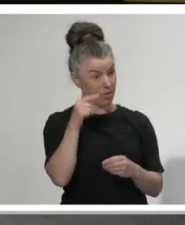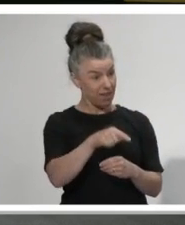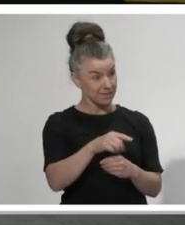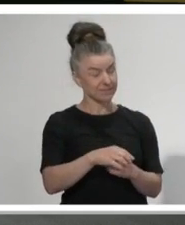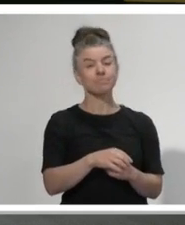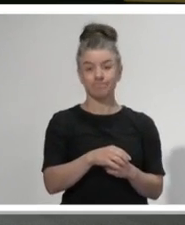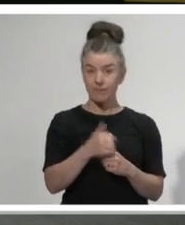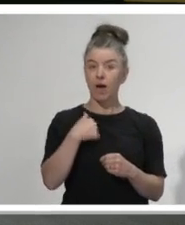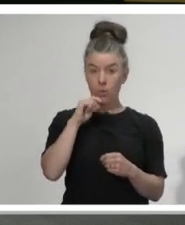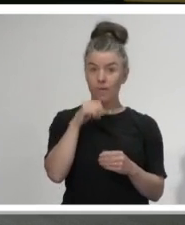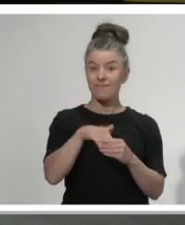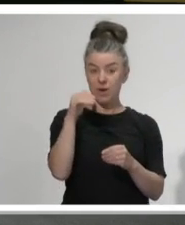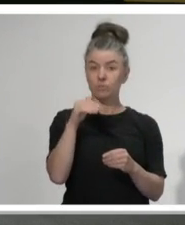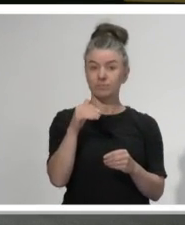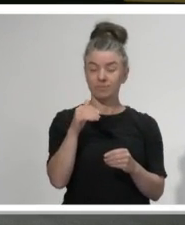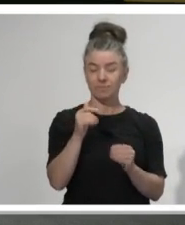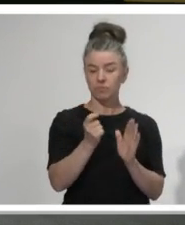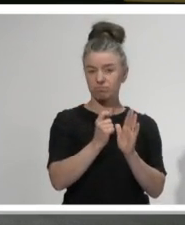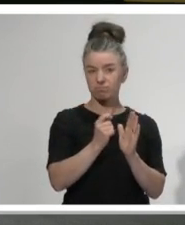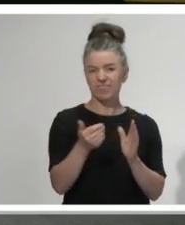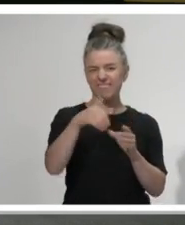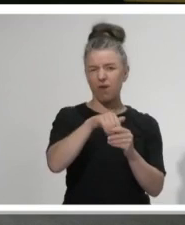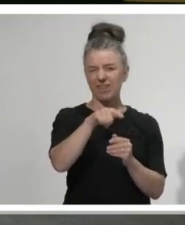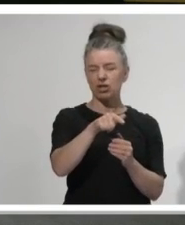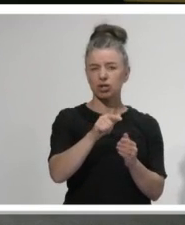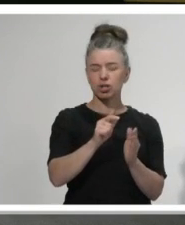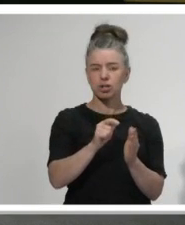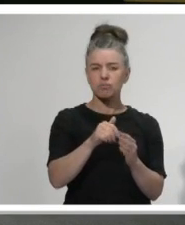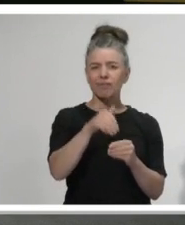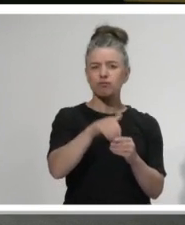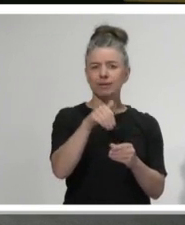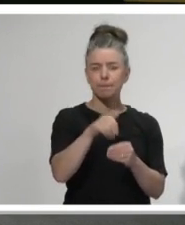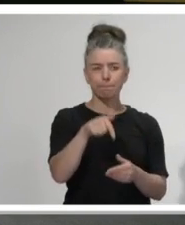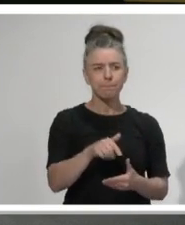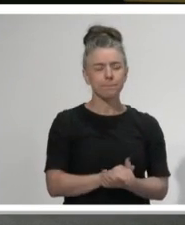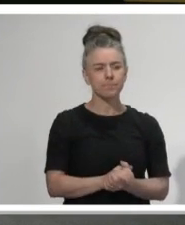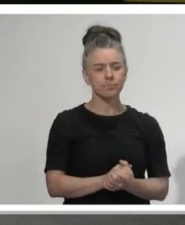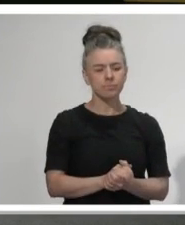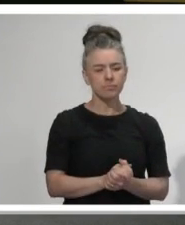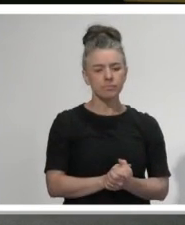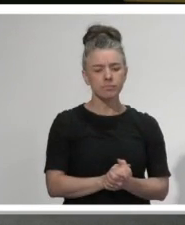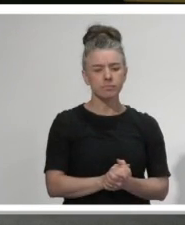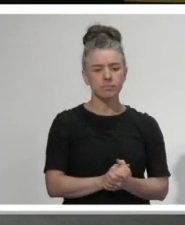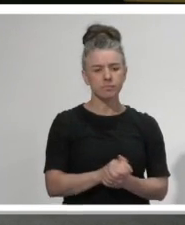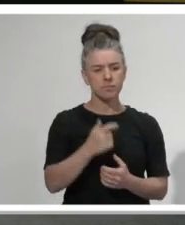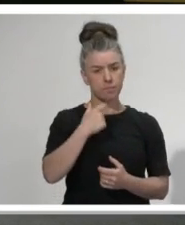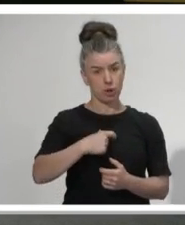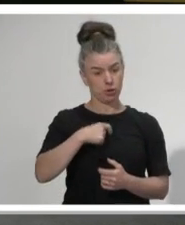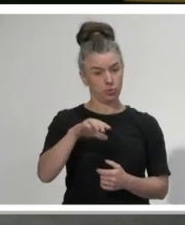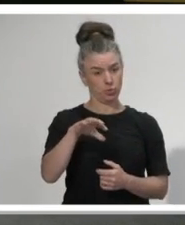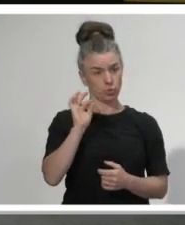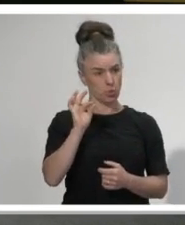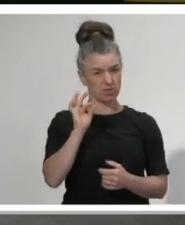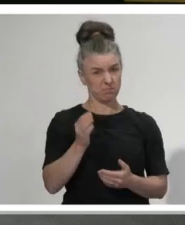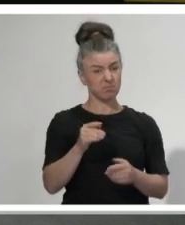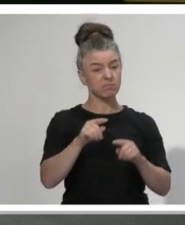a decision I've held, a decision and a position I've held for a very long time. But this is a personal choice for New